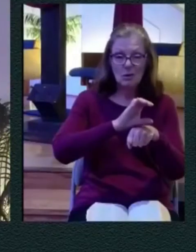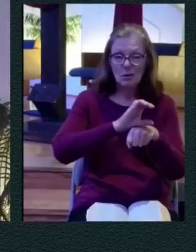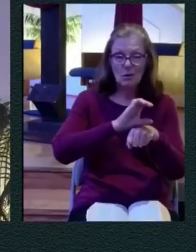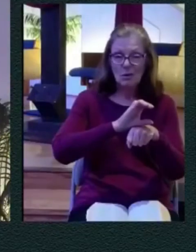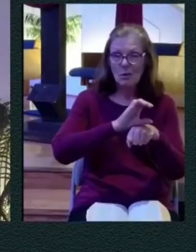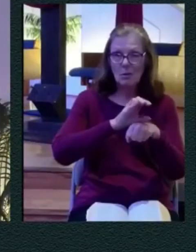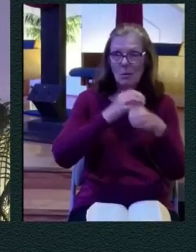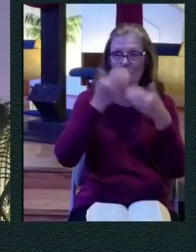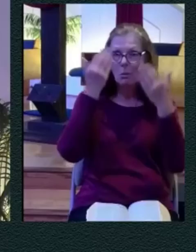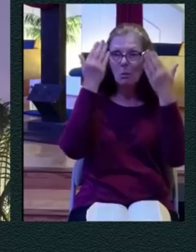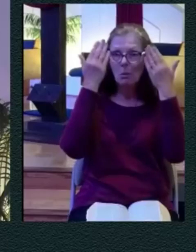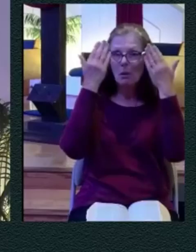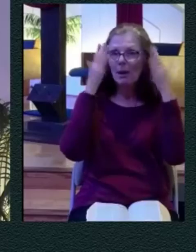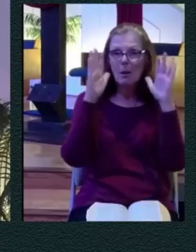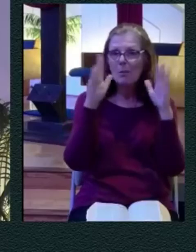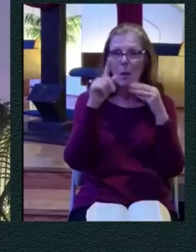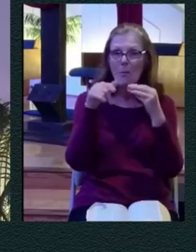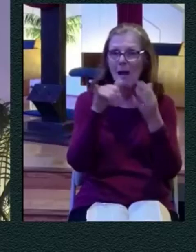this either.